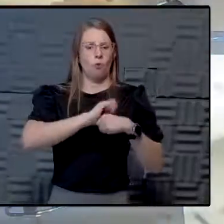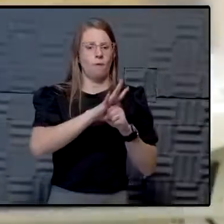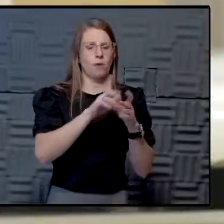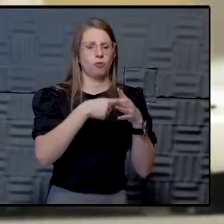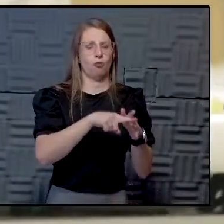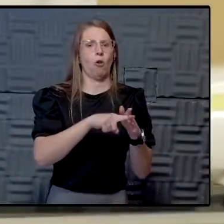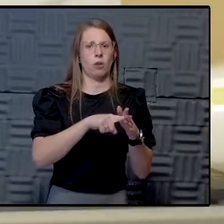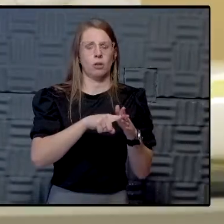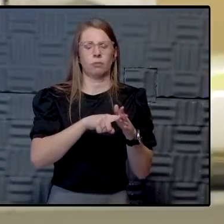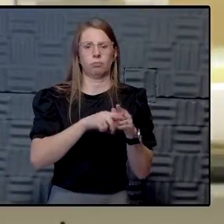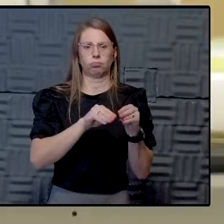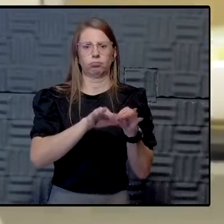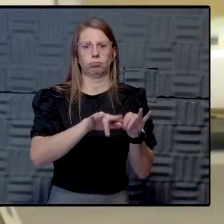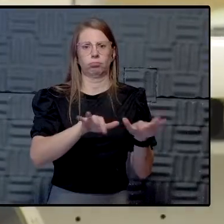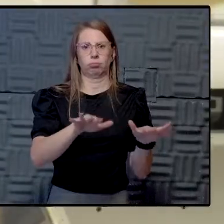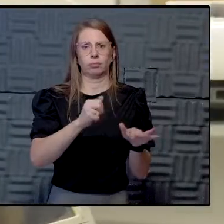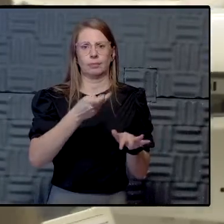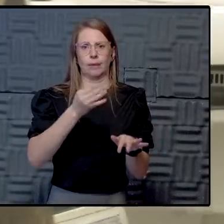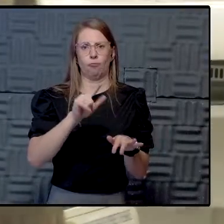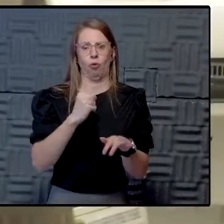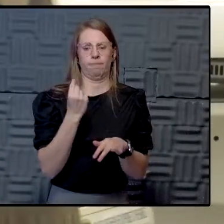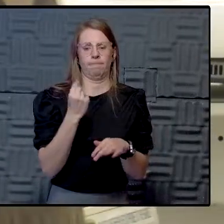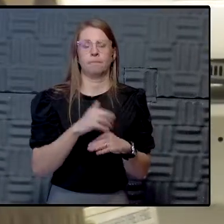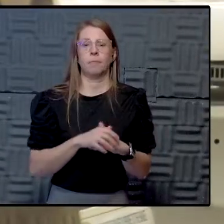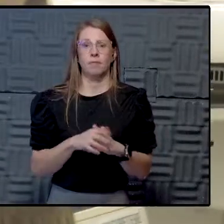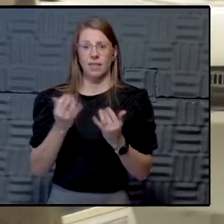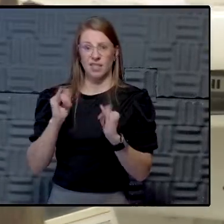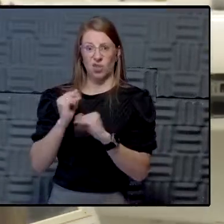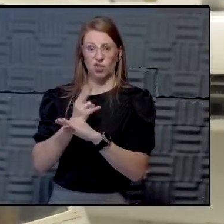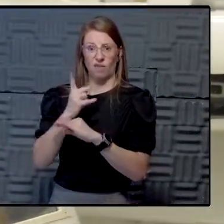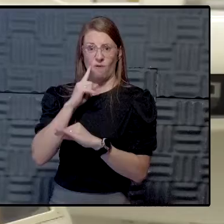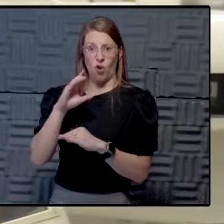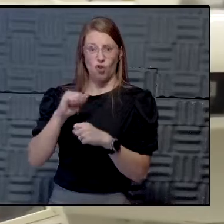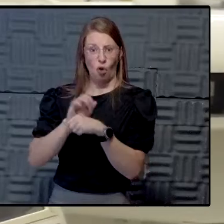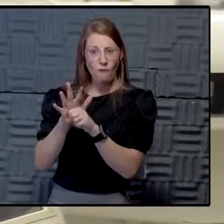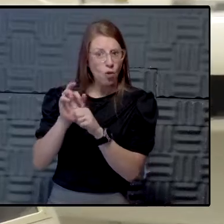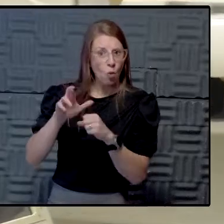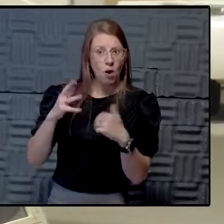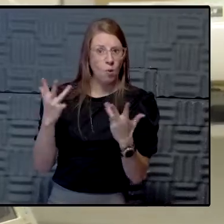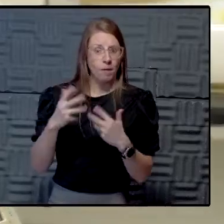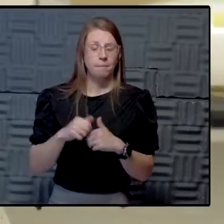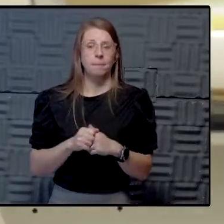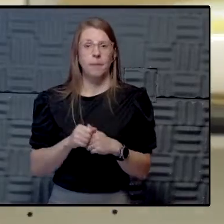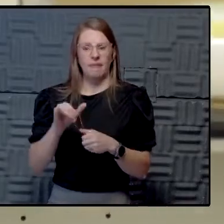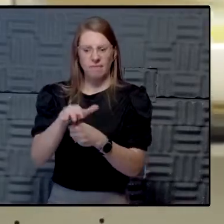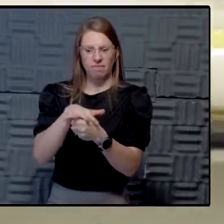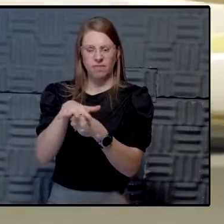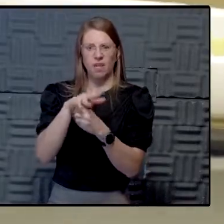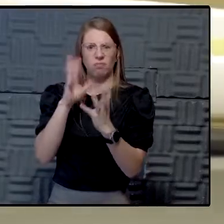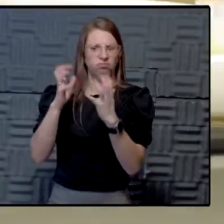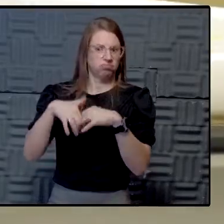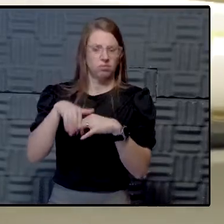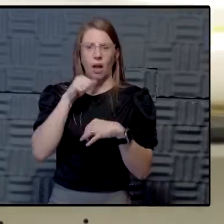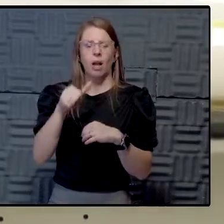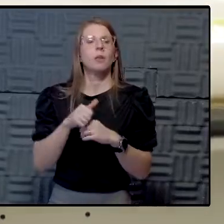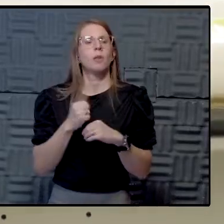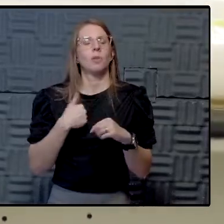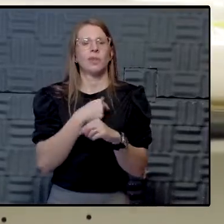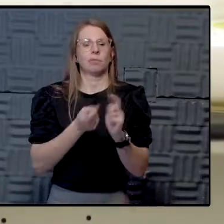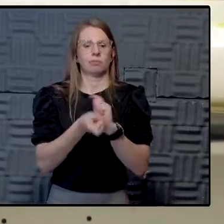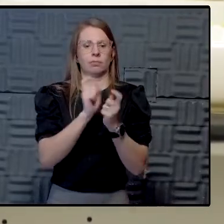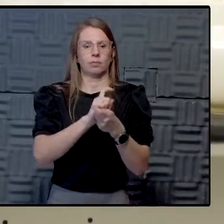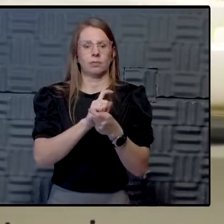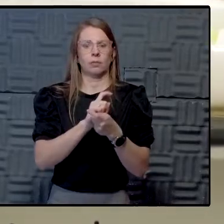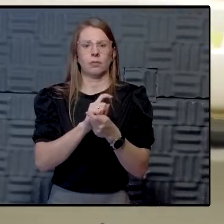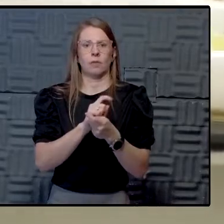starting to rocket up back in April. You still using that for COVID? What's going on with that space? Because I don't think we tore it down. Yeah, so we converted our 4